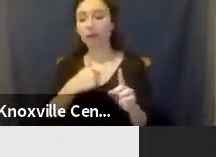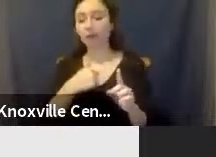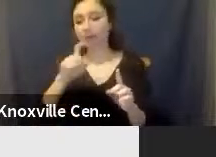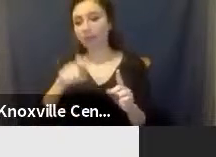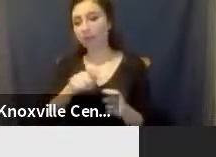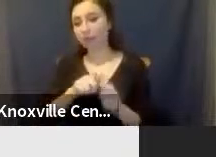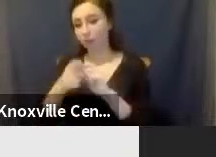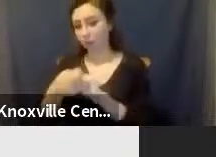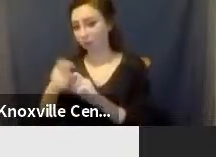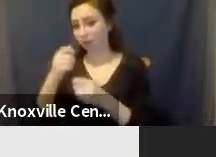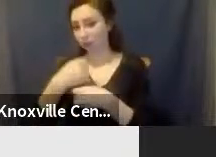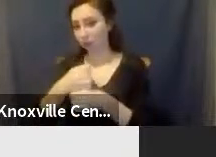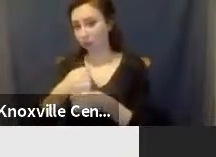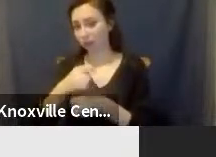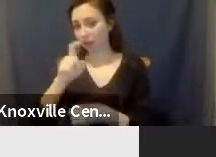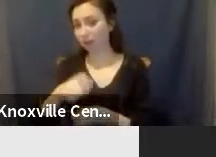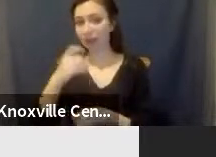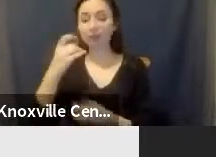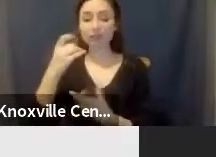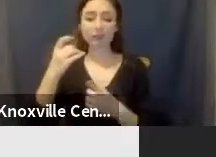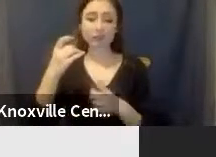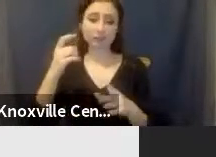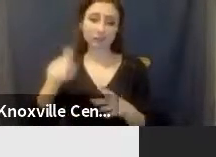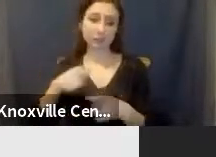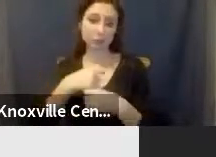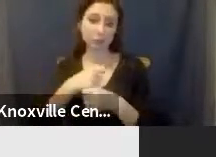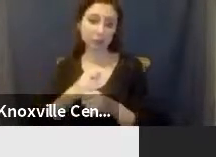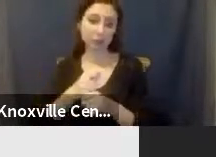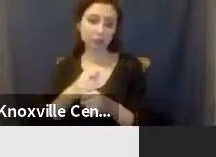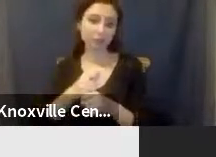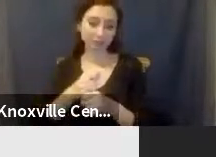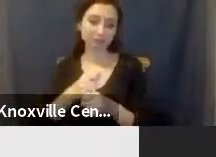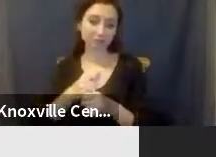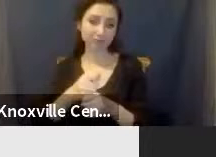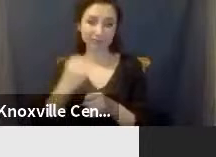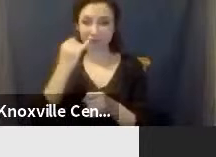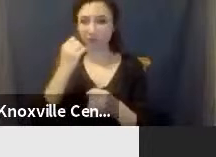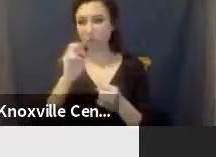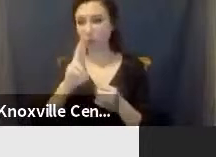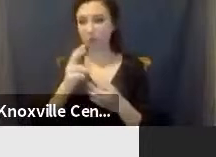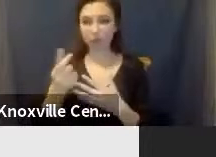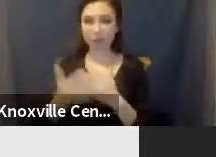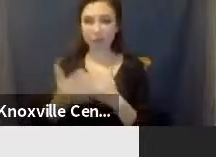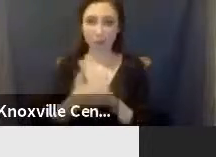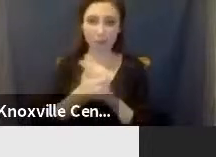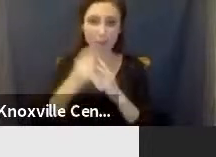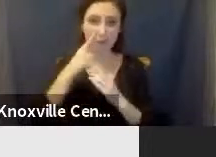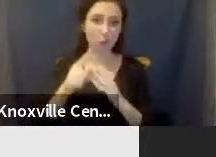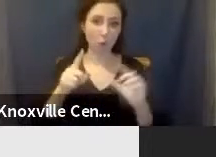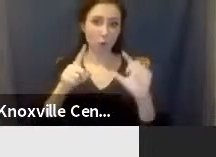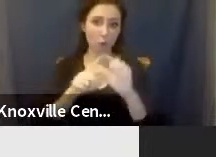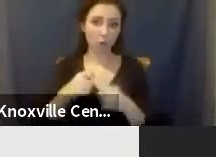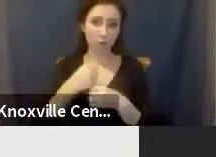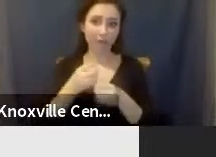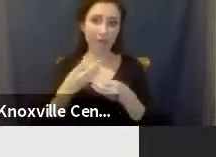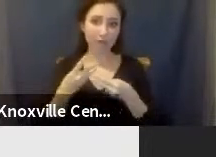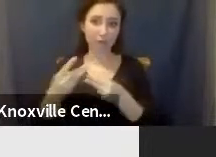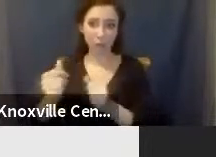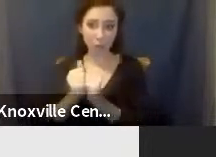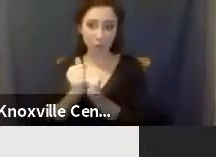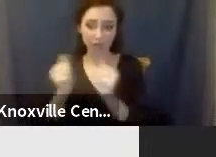change needs to be made. Or if you don't have a room, just omit enough words to make that flow without